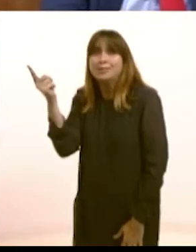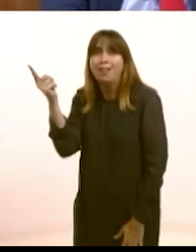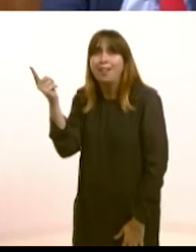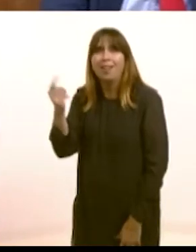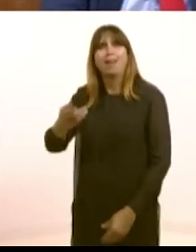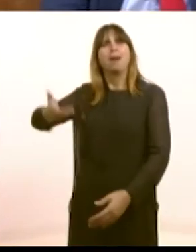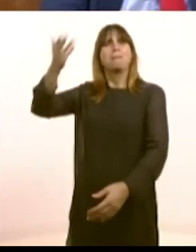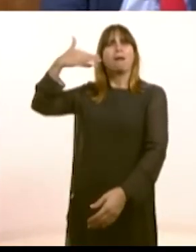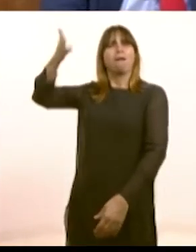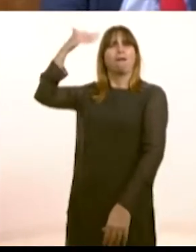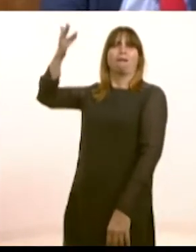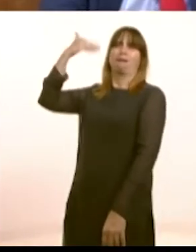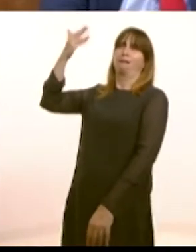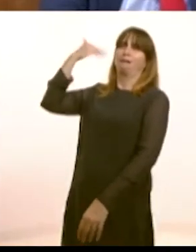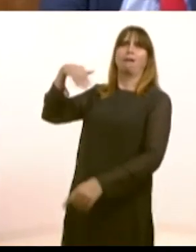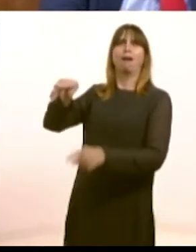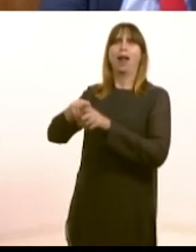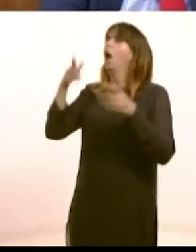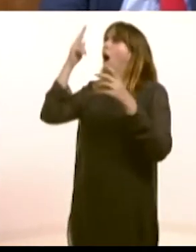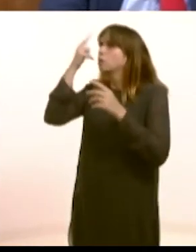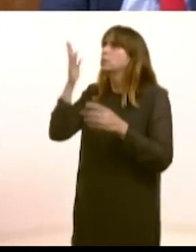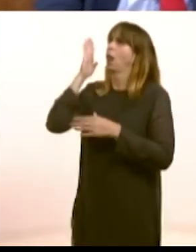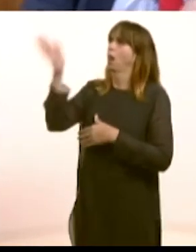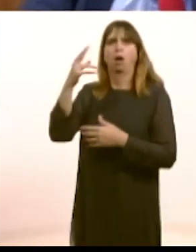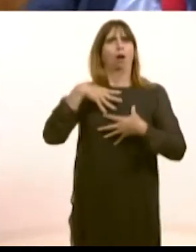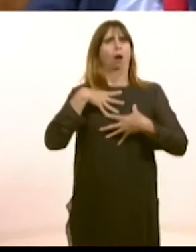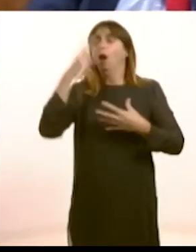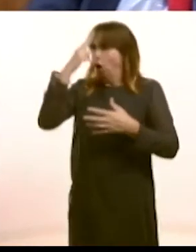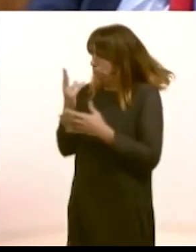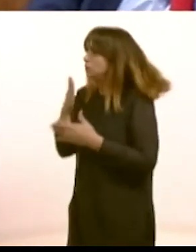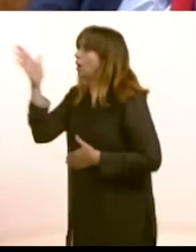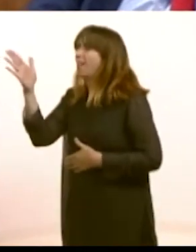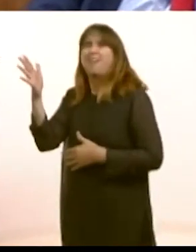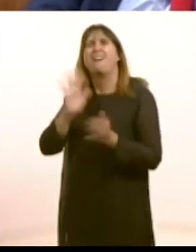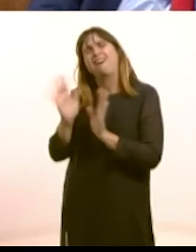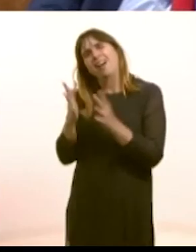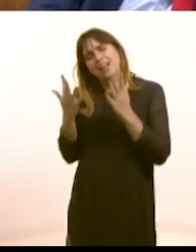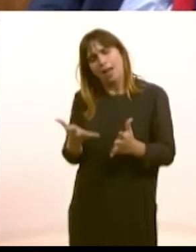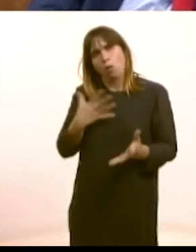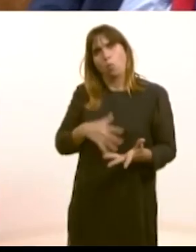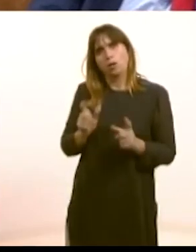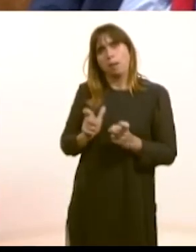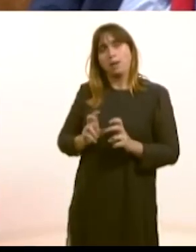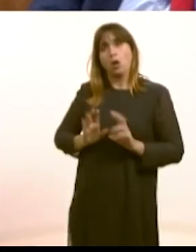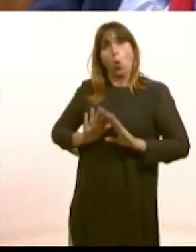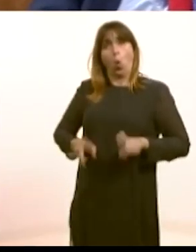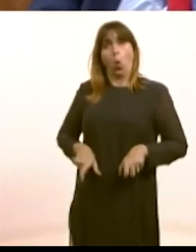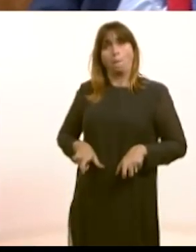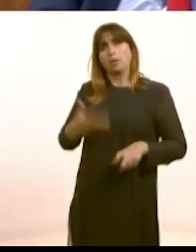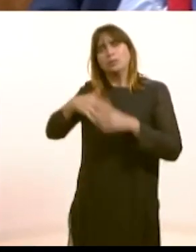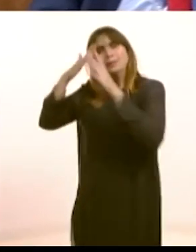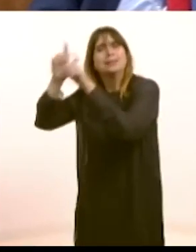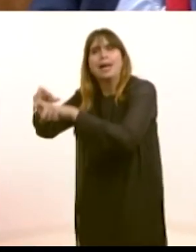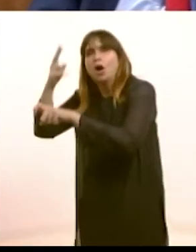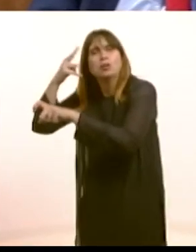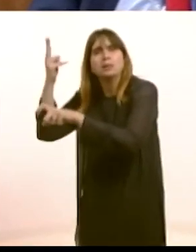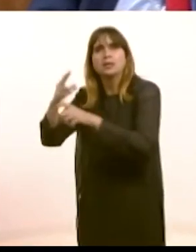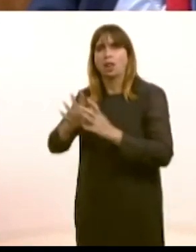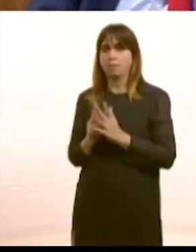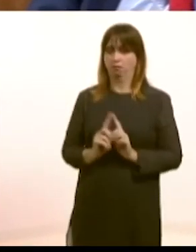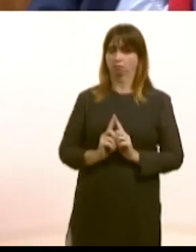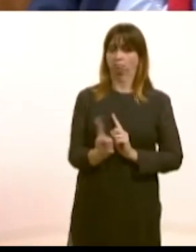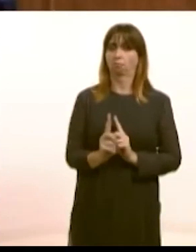ran a health service in this country which was hospital-focused. We intend to make sure that more and more people can stay at home, get the support that they need at home without having